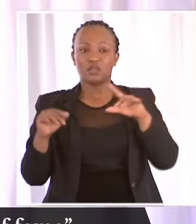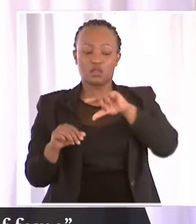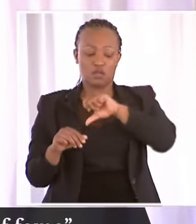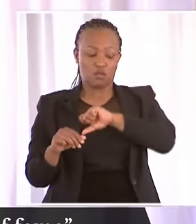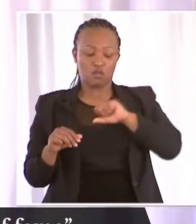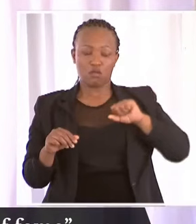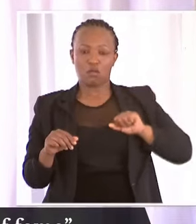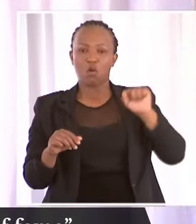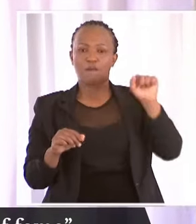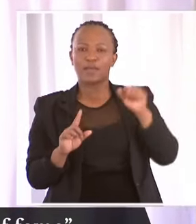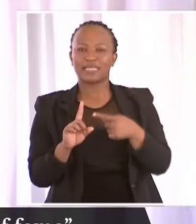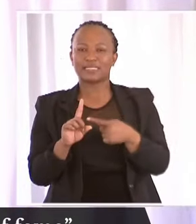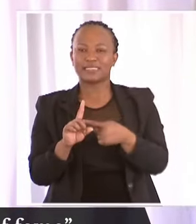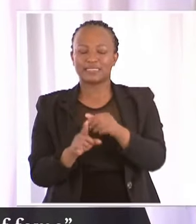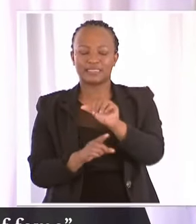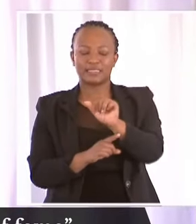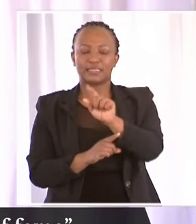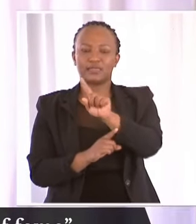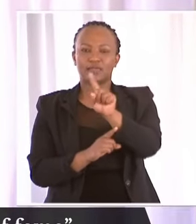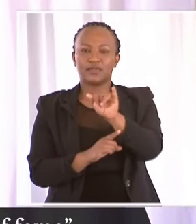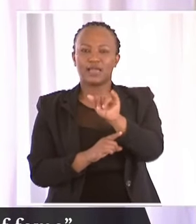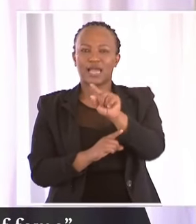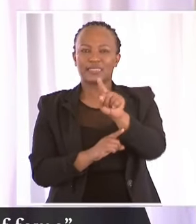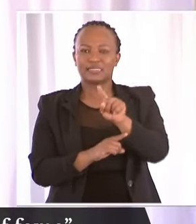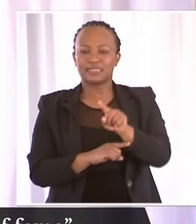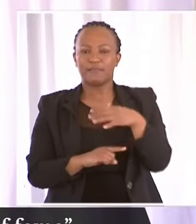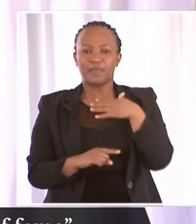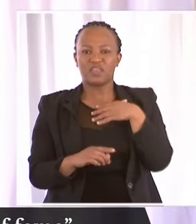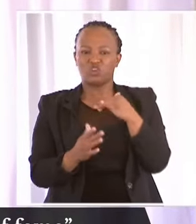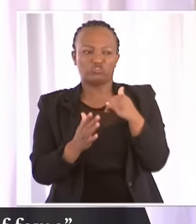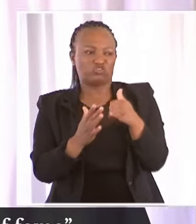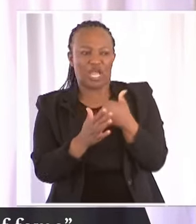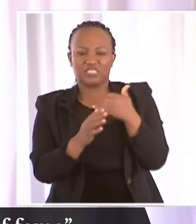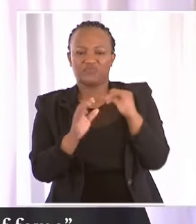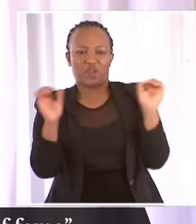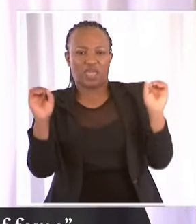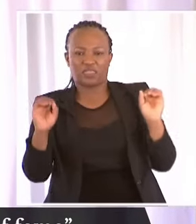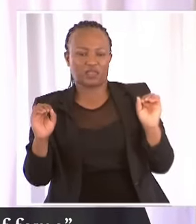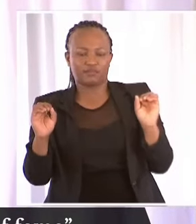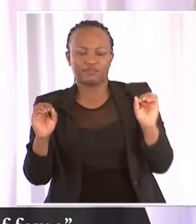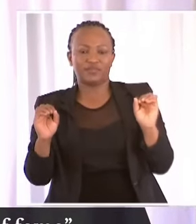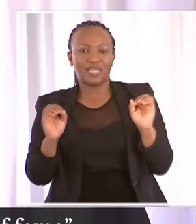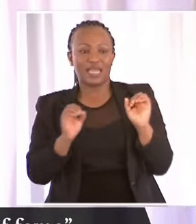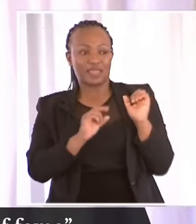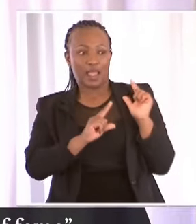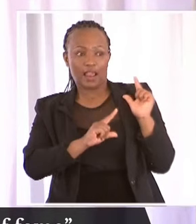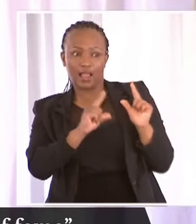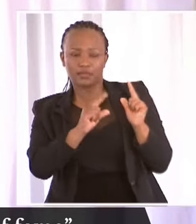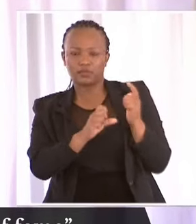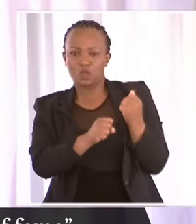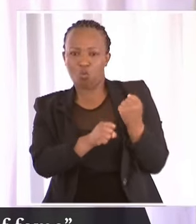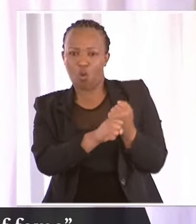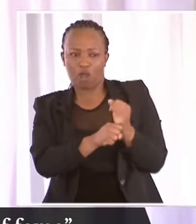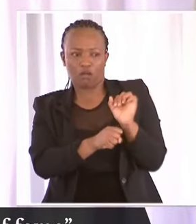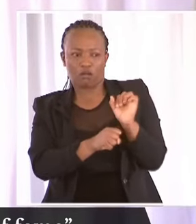like Aziz made were not in vain, and that their legacies have